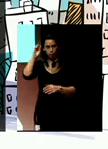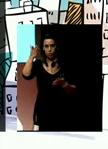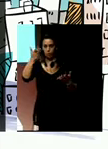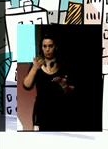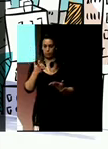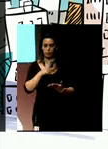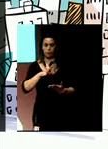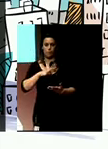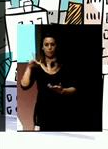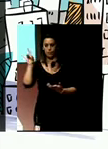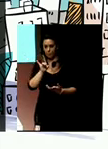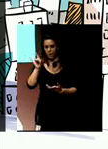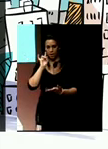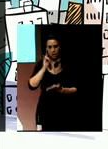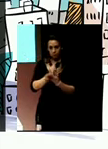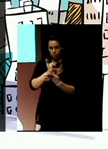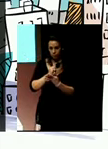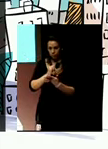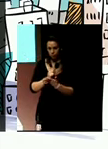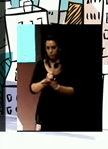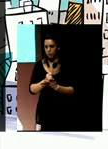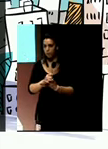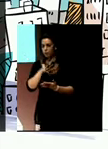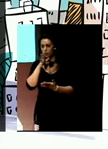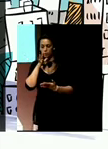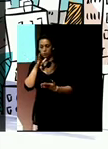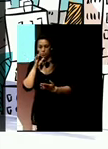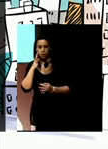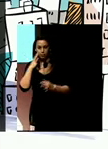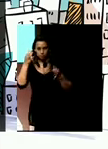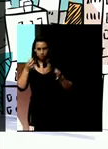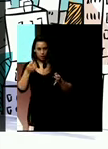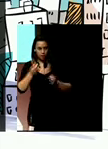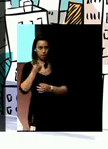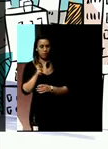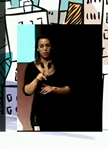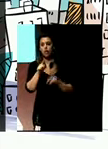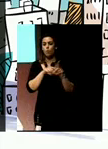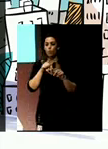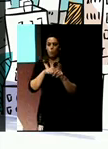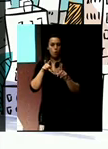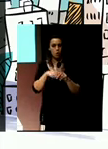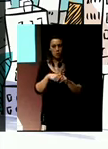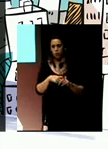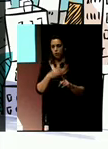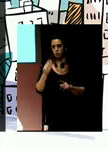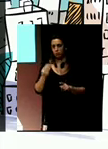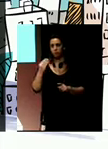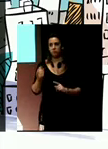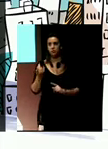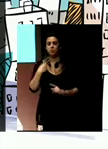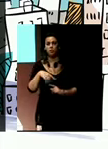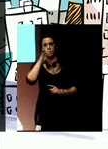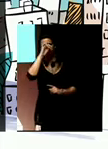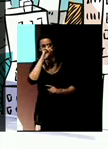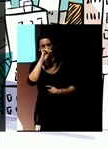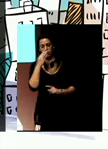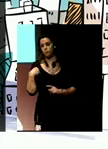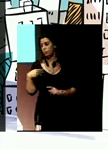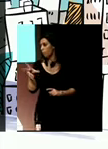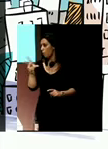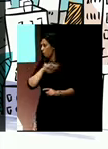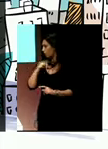and I invite all of you to download it and to test it and to try it, because it's very useful. And I want to remind